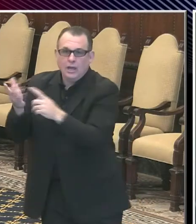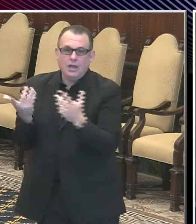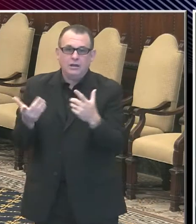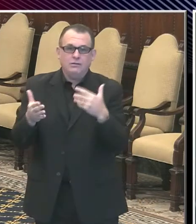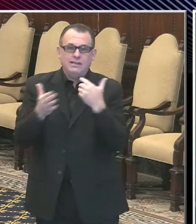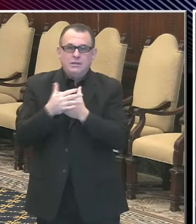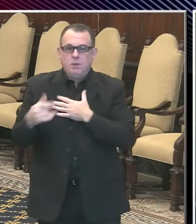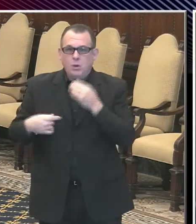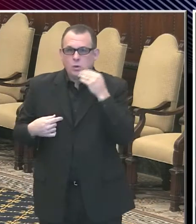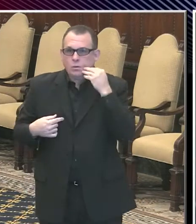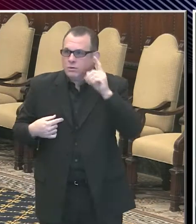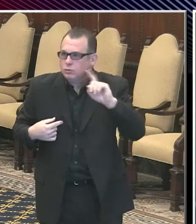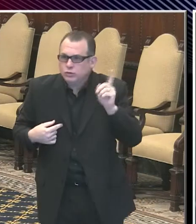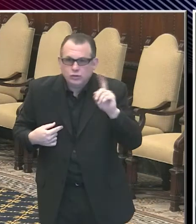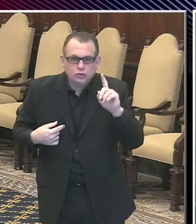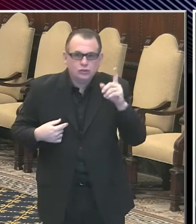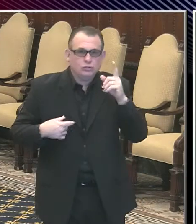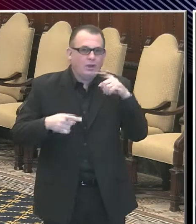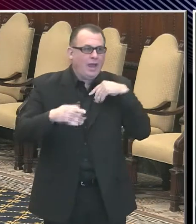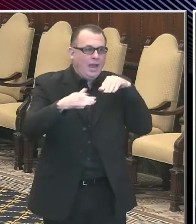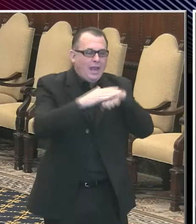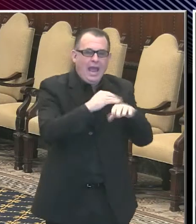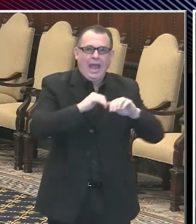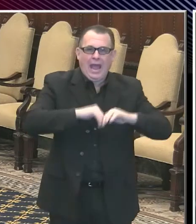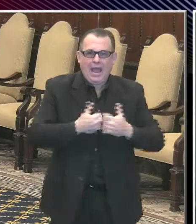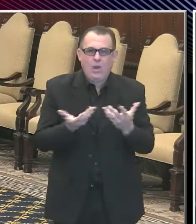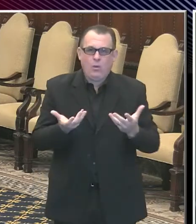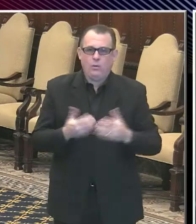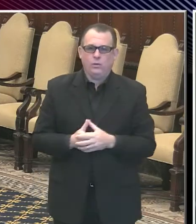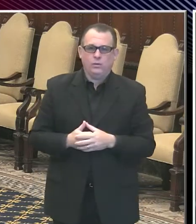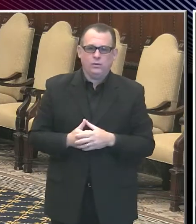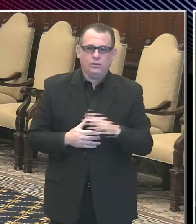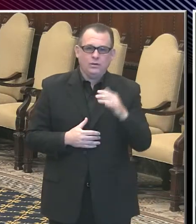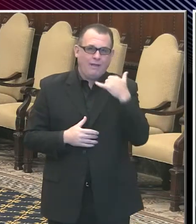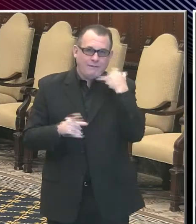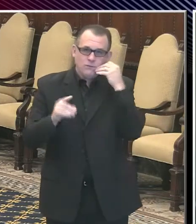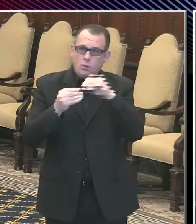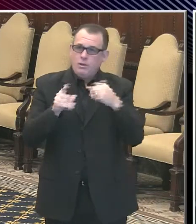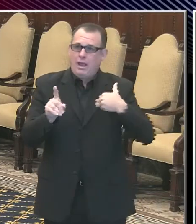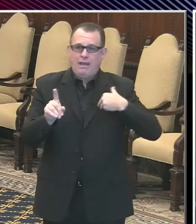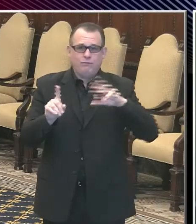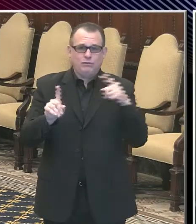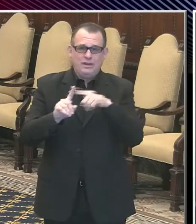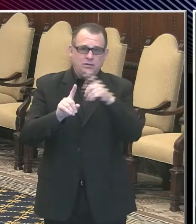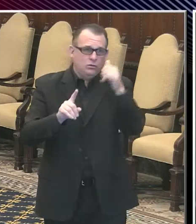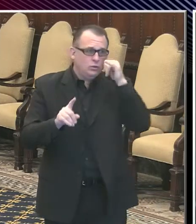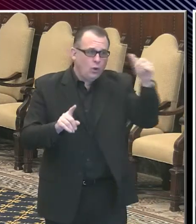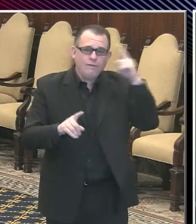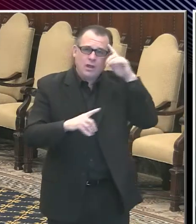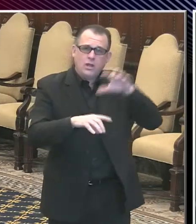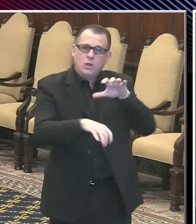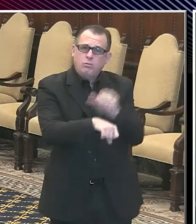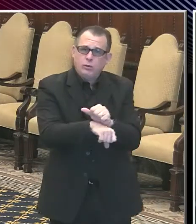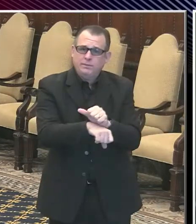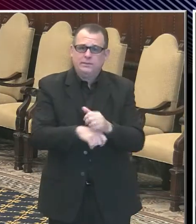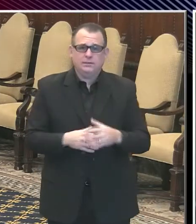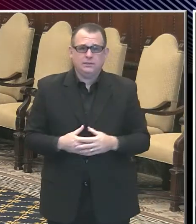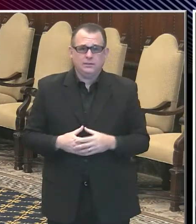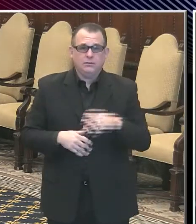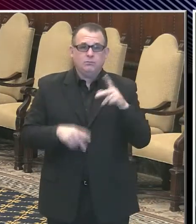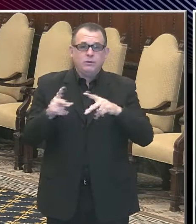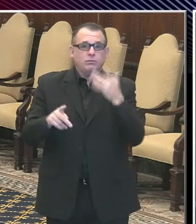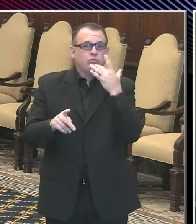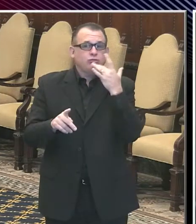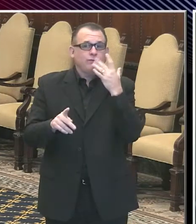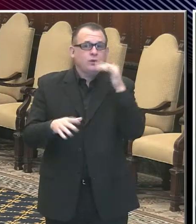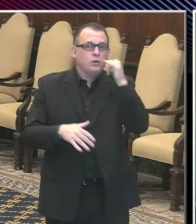is and how they can access that. In particular, what the phone numbers are for those clinics, because all those clinics really want people to call ahead and make an